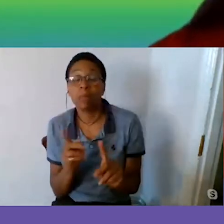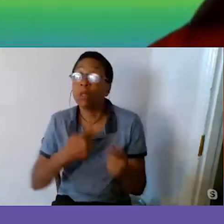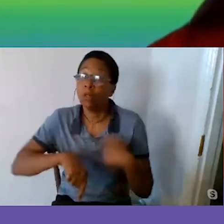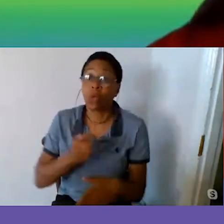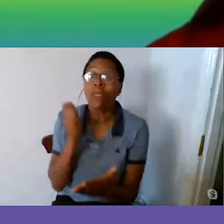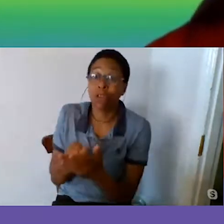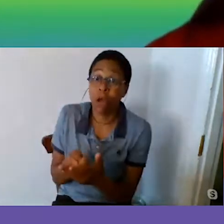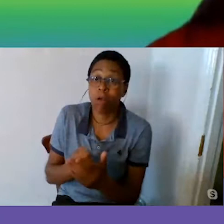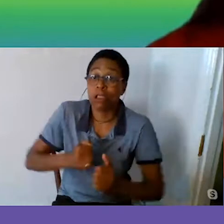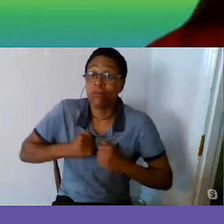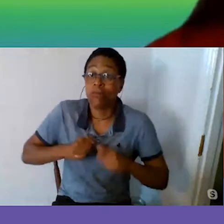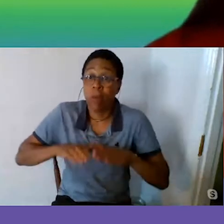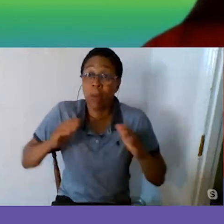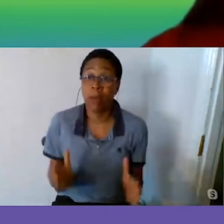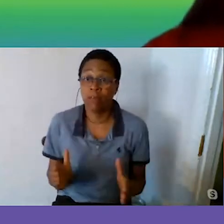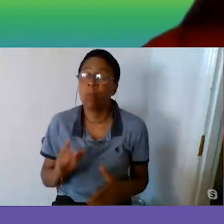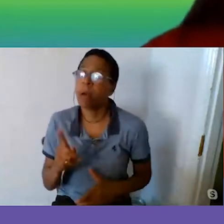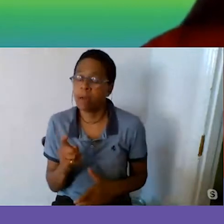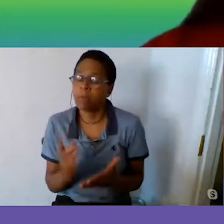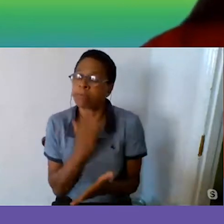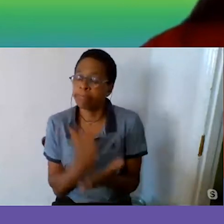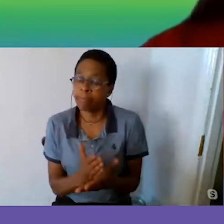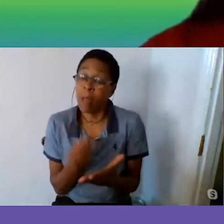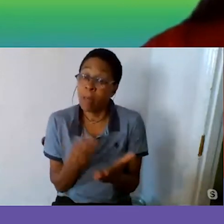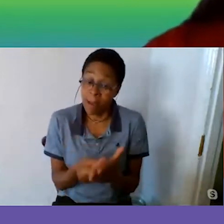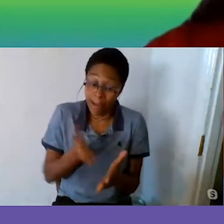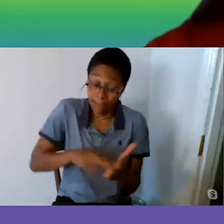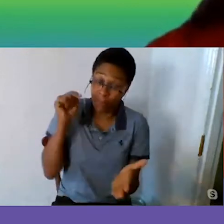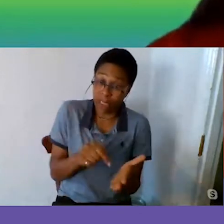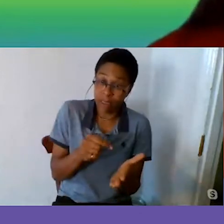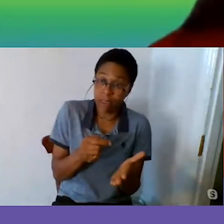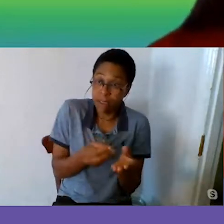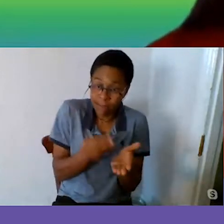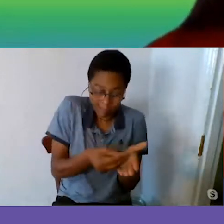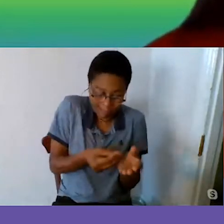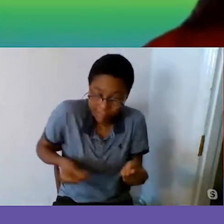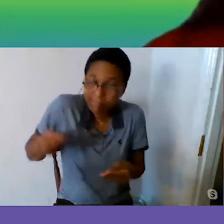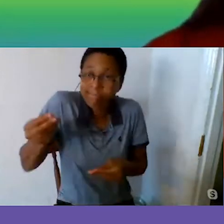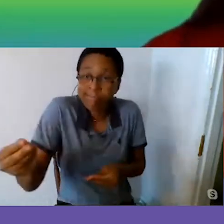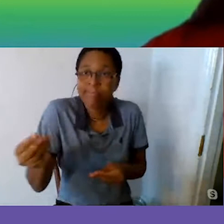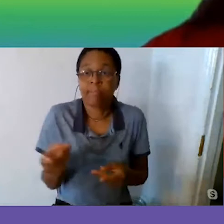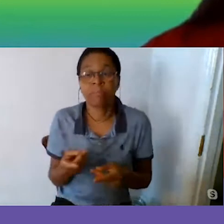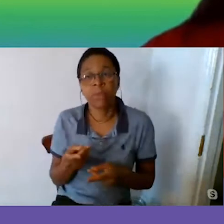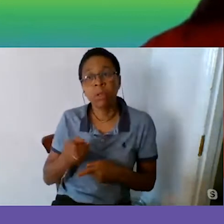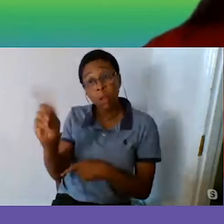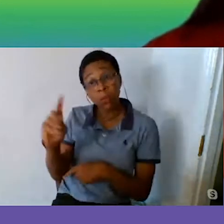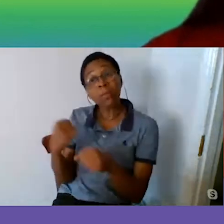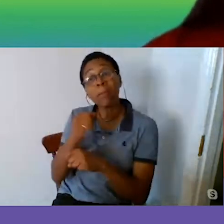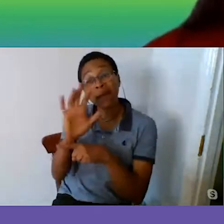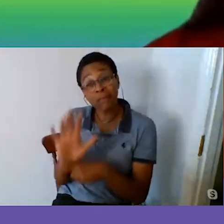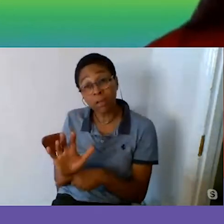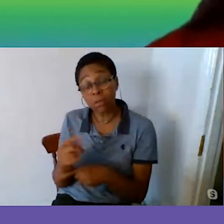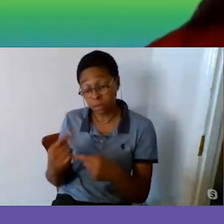our platform, but we also make sure that our royalties go back to filmmakers as much as possible. And part of that's education. It's